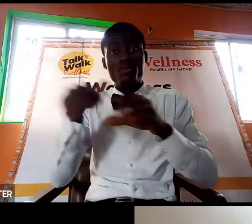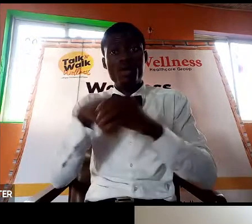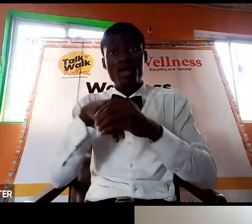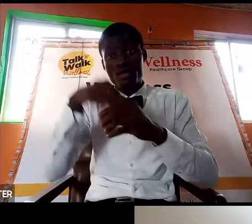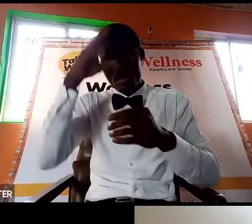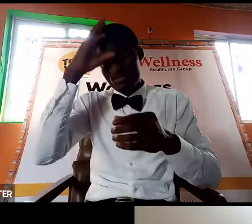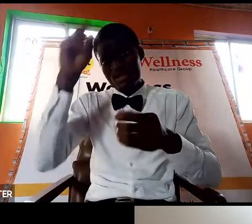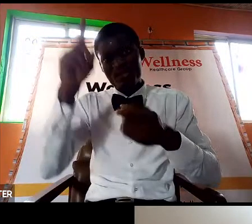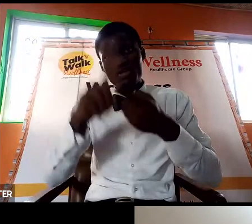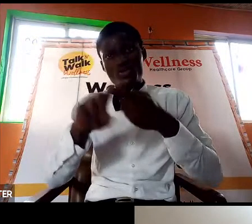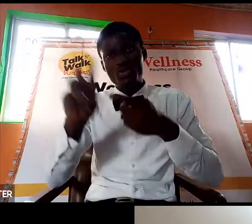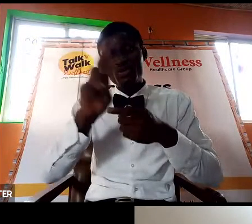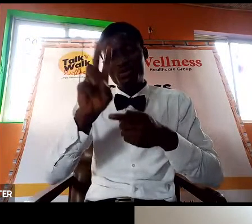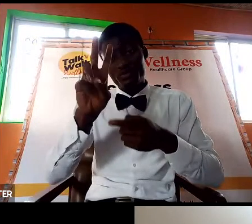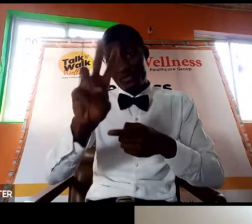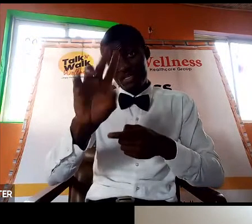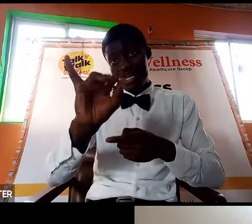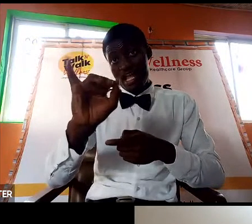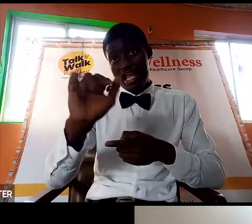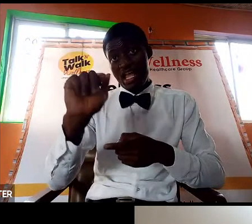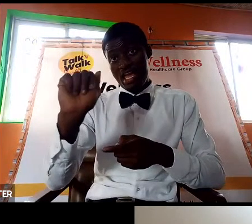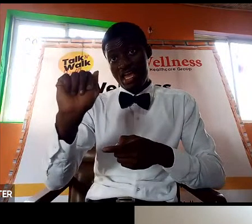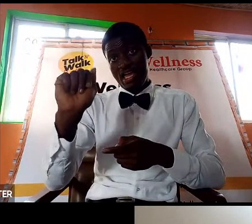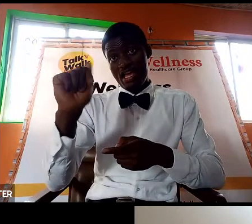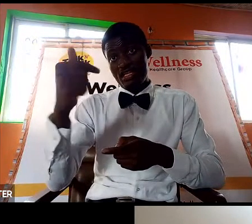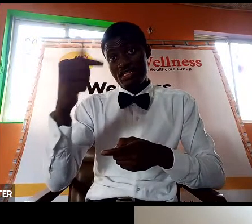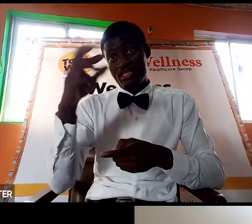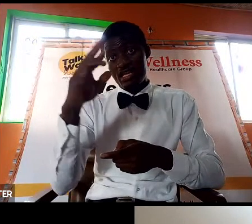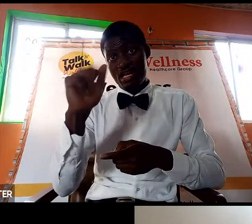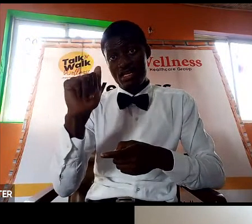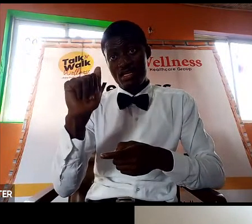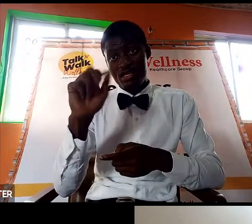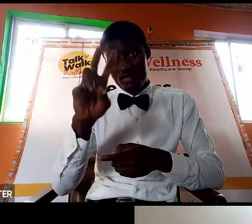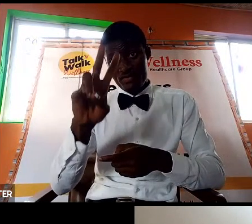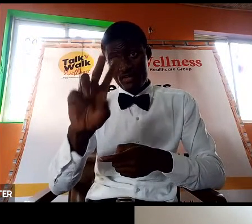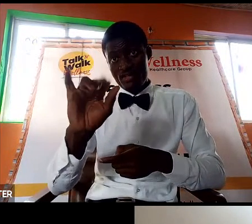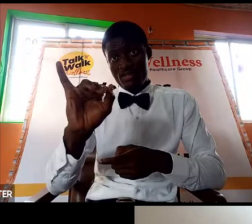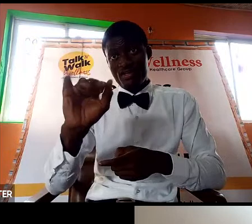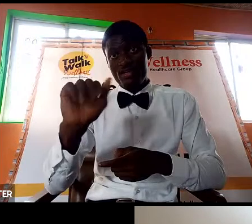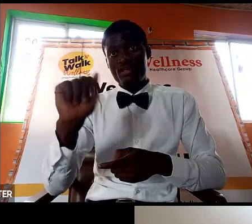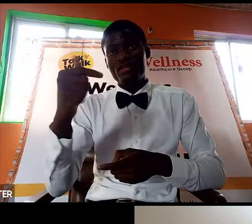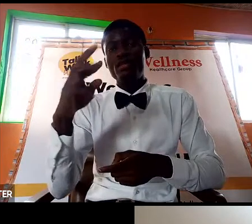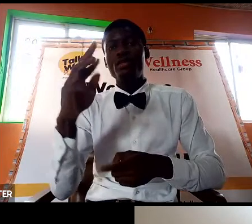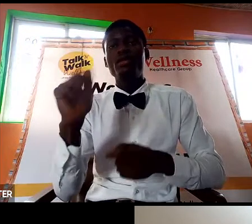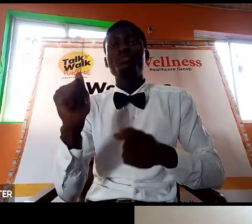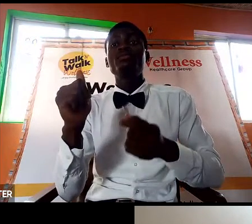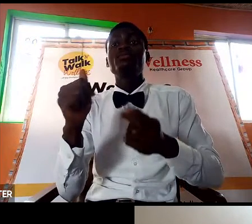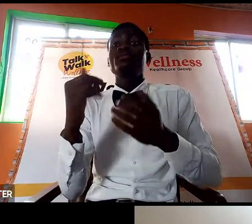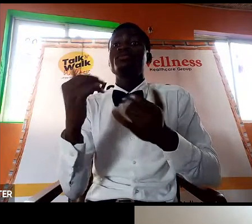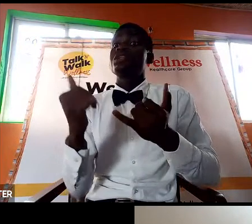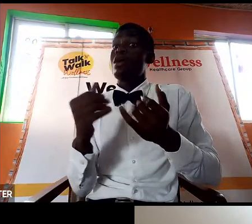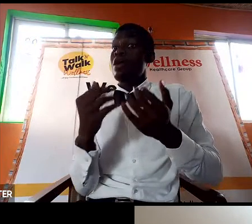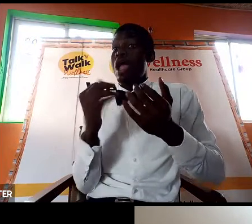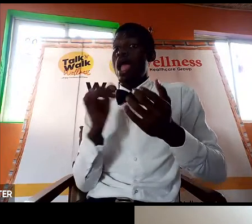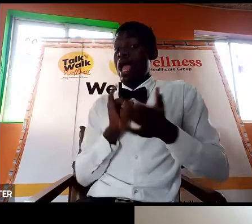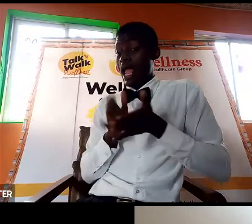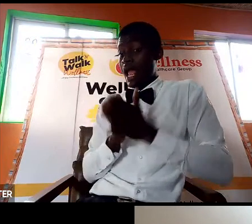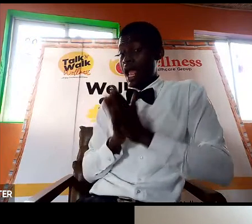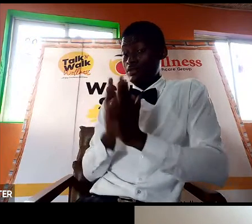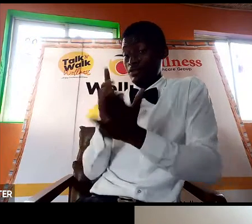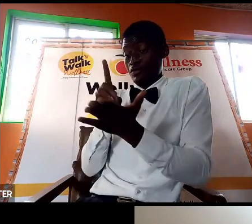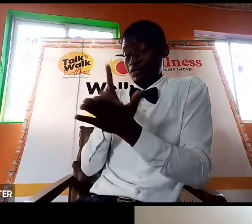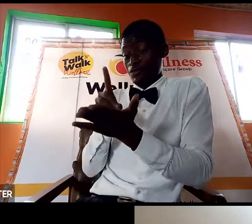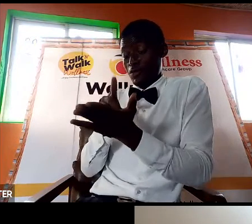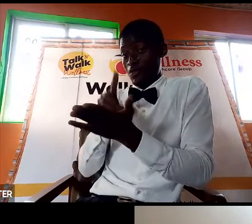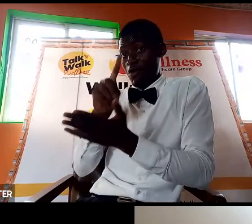Okay, so maybe you should ask. Let me ask you. So yeah, I'm the one asking the questions. I shouldn't be answering it. So